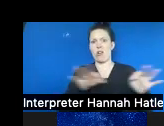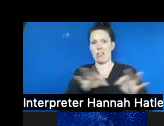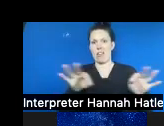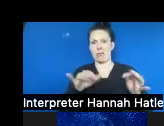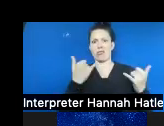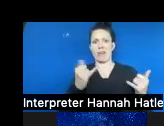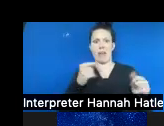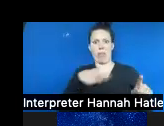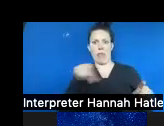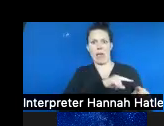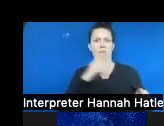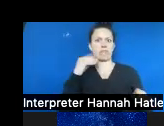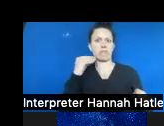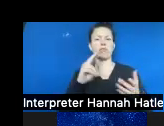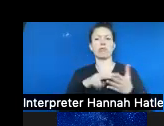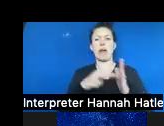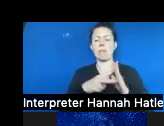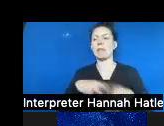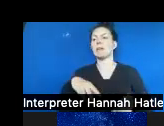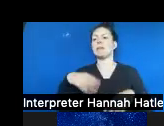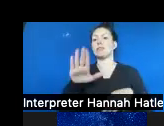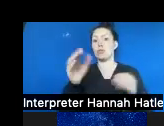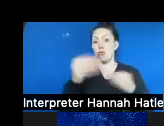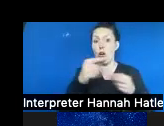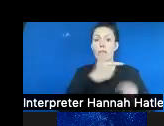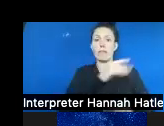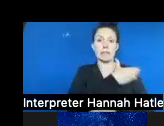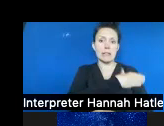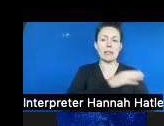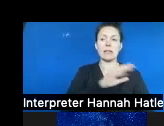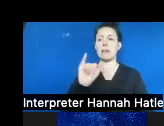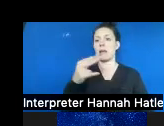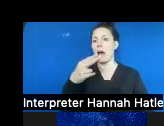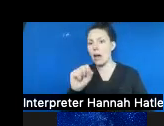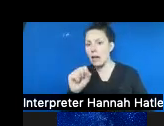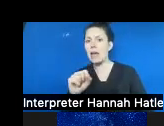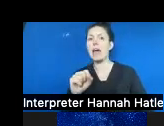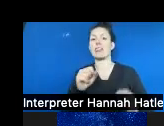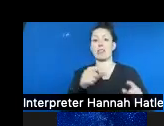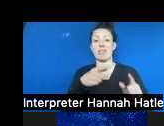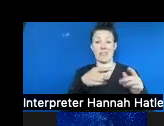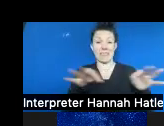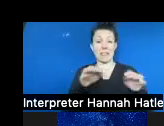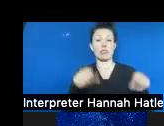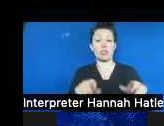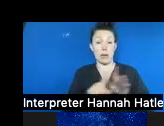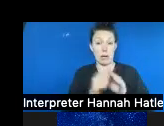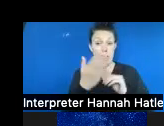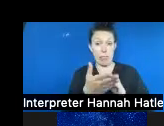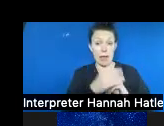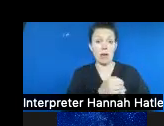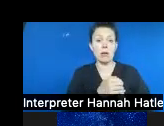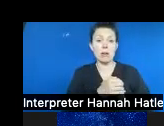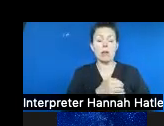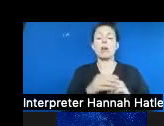office, clinics, IHS, all of the things, right? So we want to define trafficking, that it is violence. There are